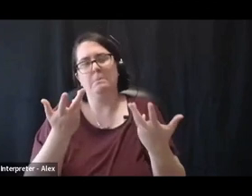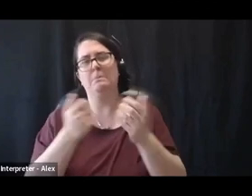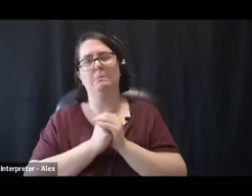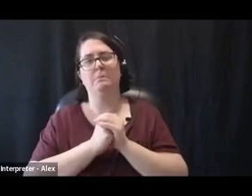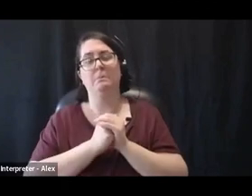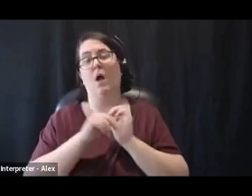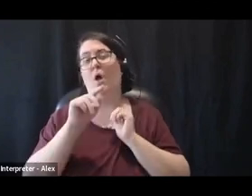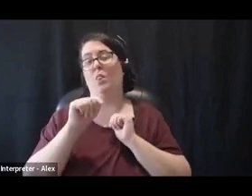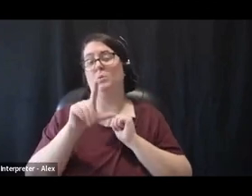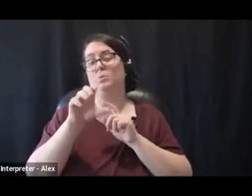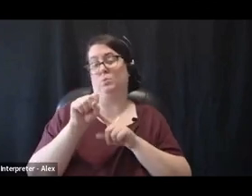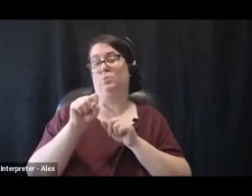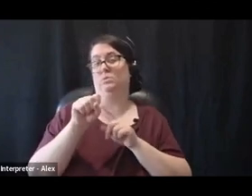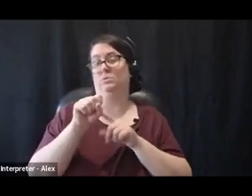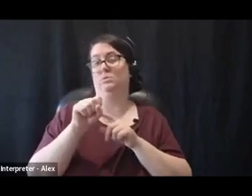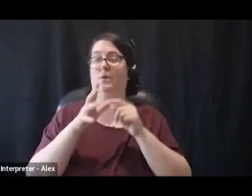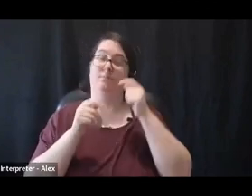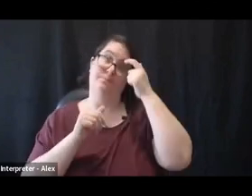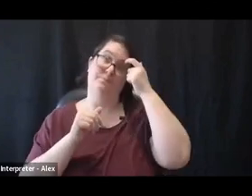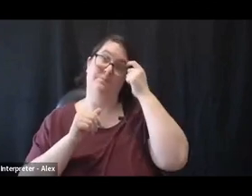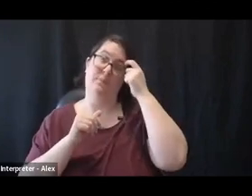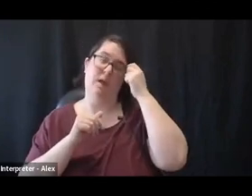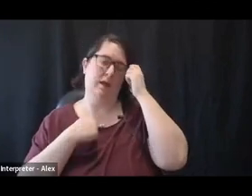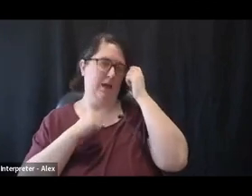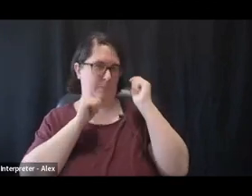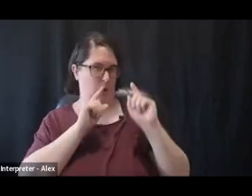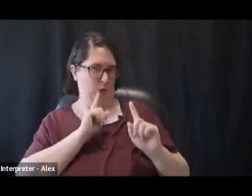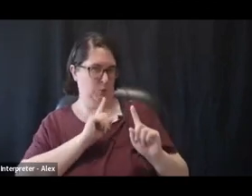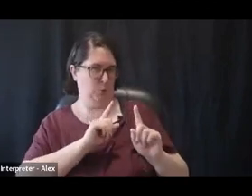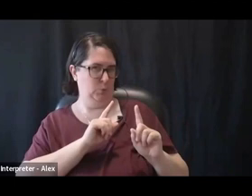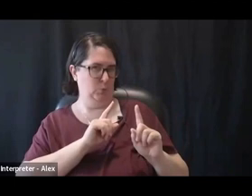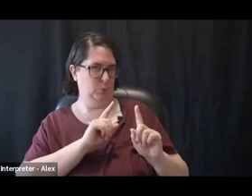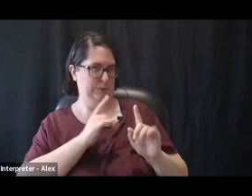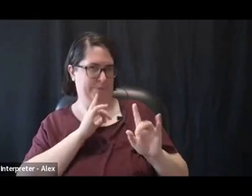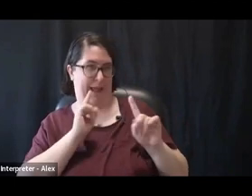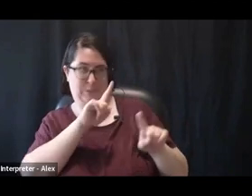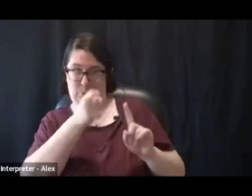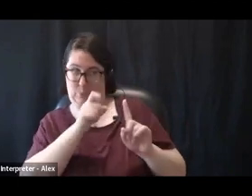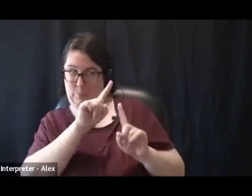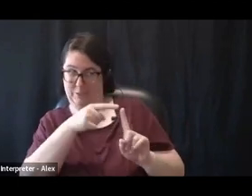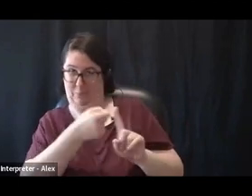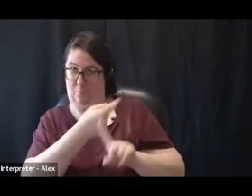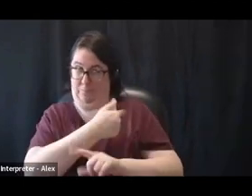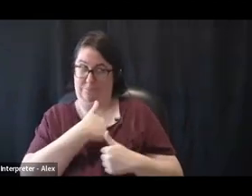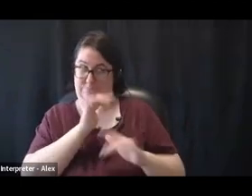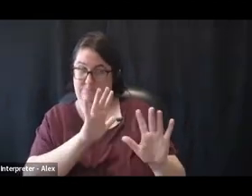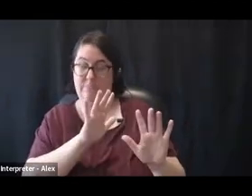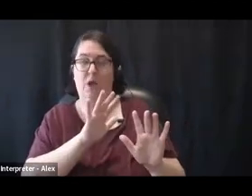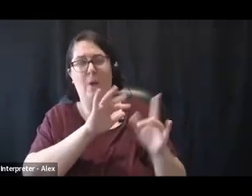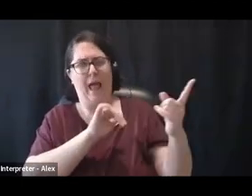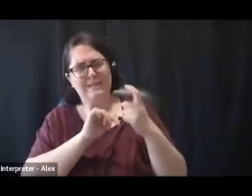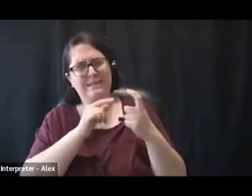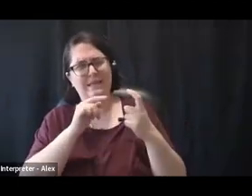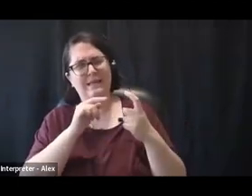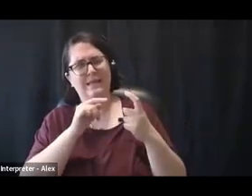The tools that I'm not sure if I'm answering your question. Are you asking me